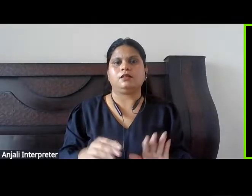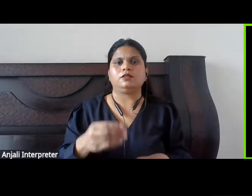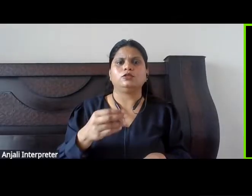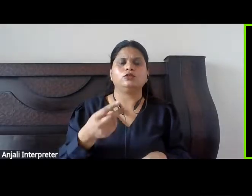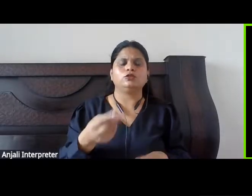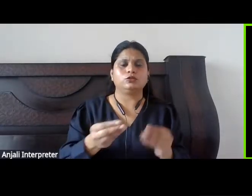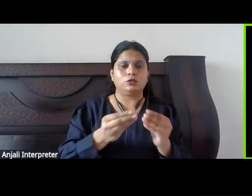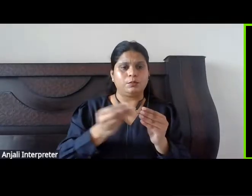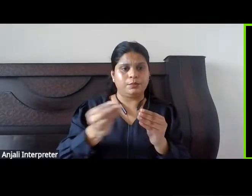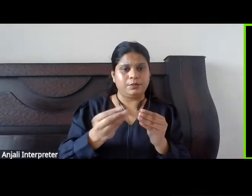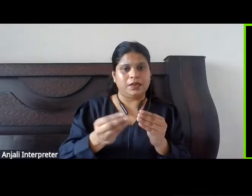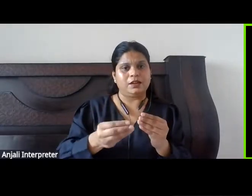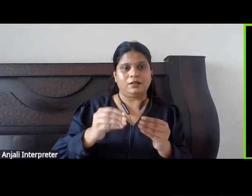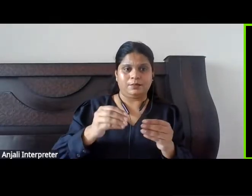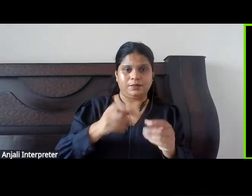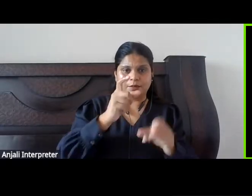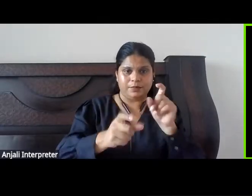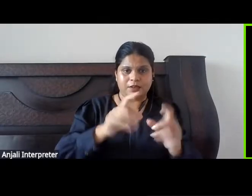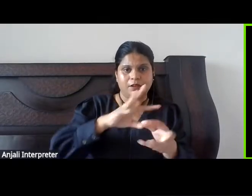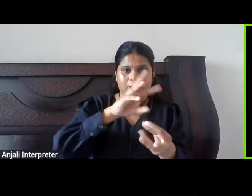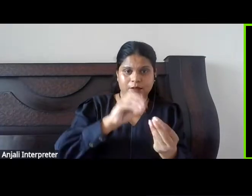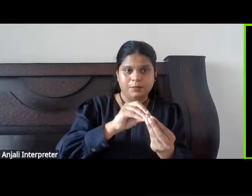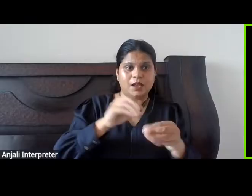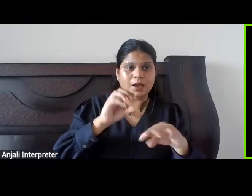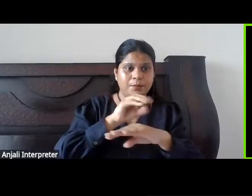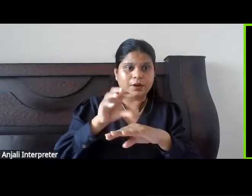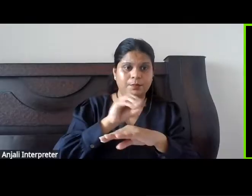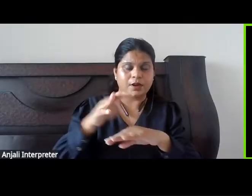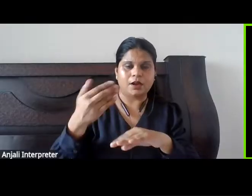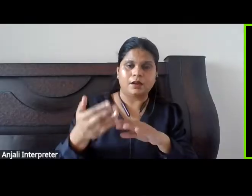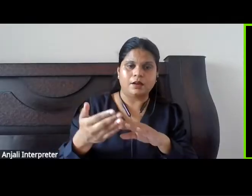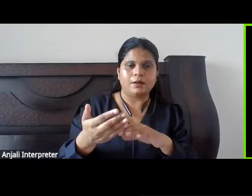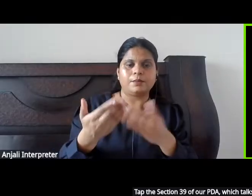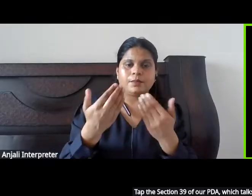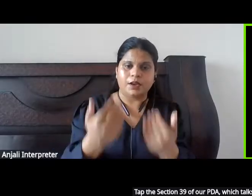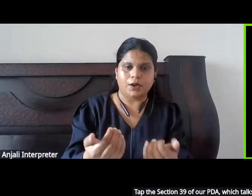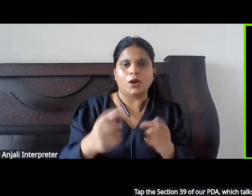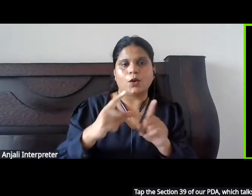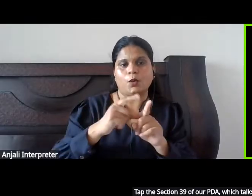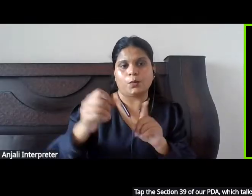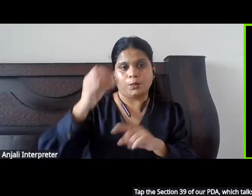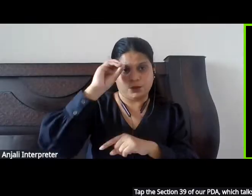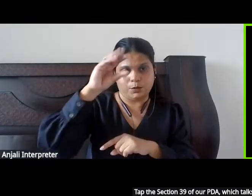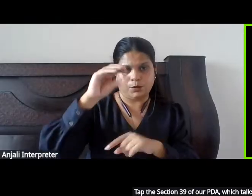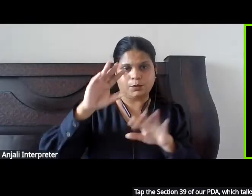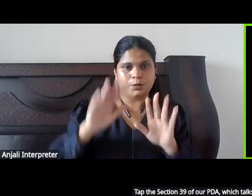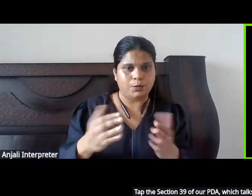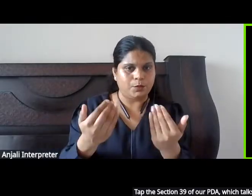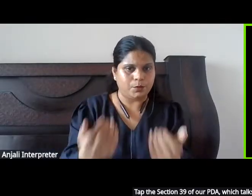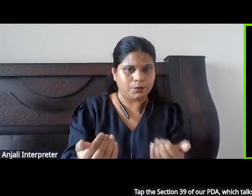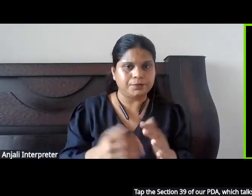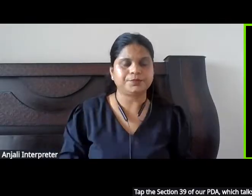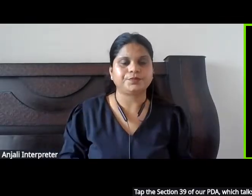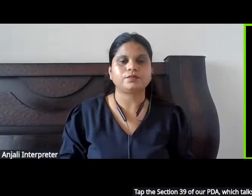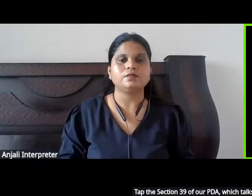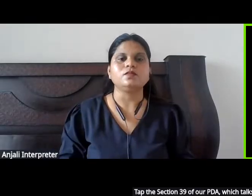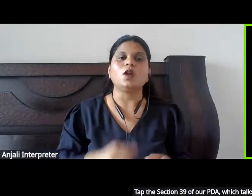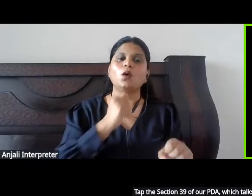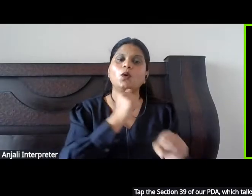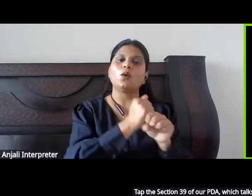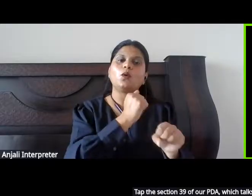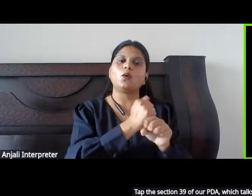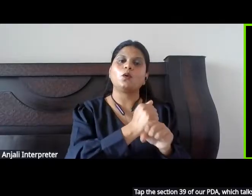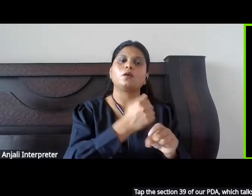which talks about raising awareness. But the government or even the sector is not